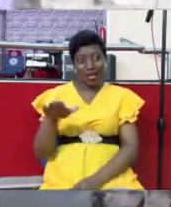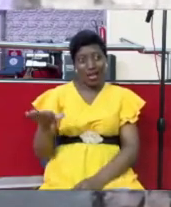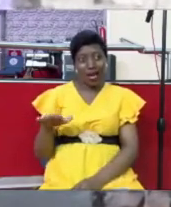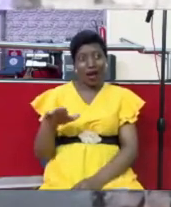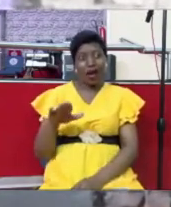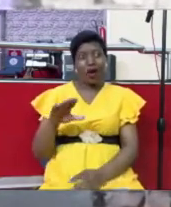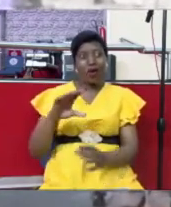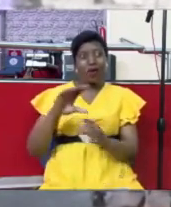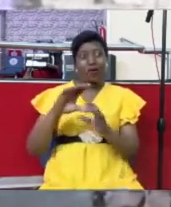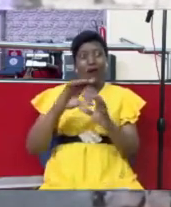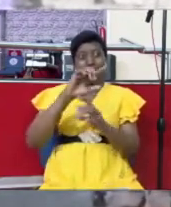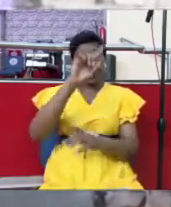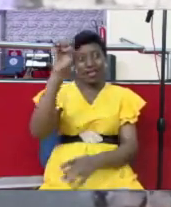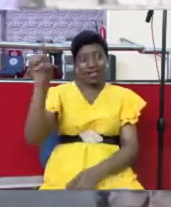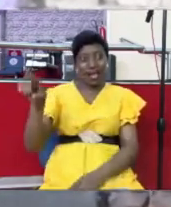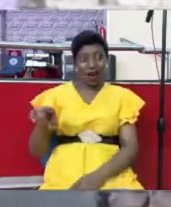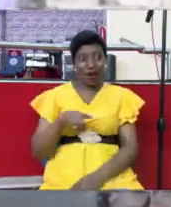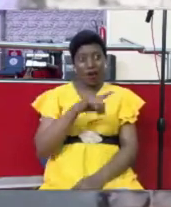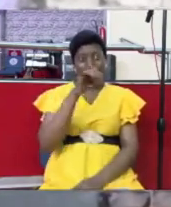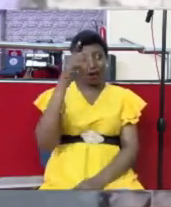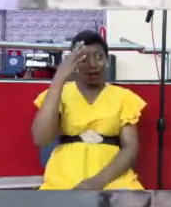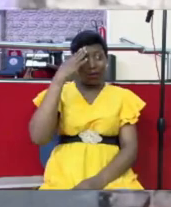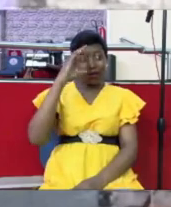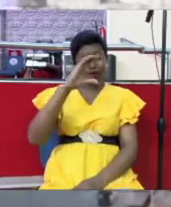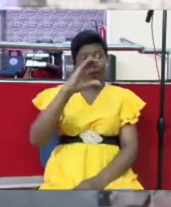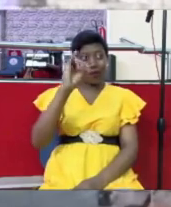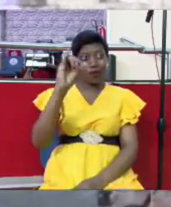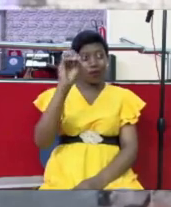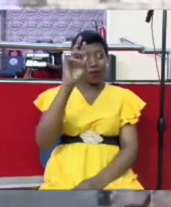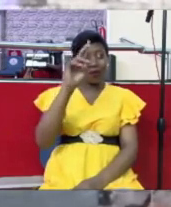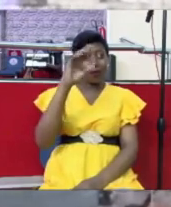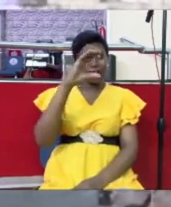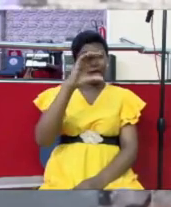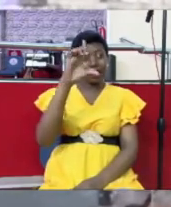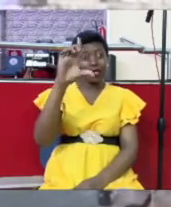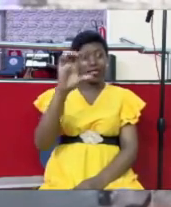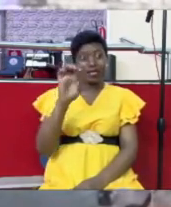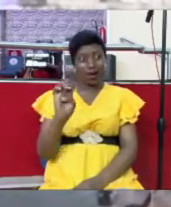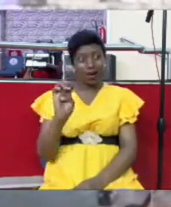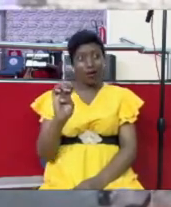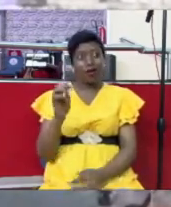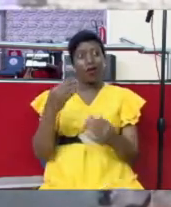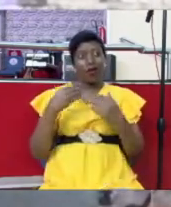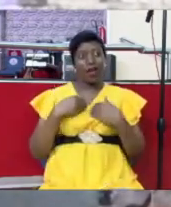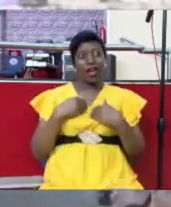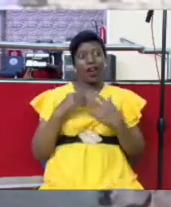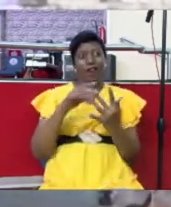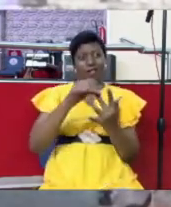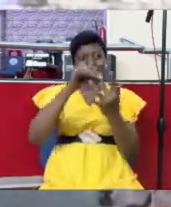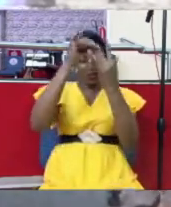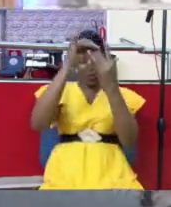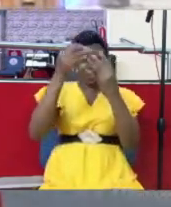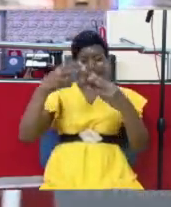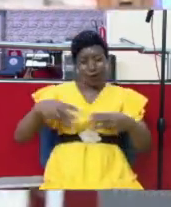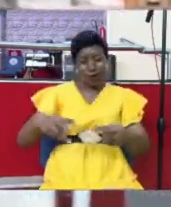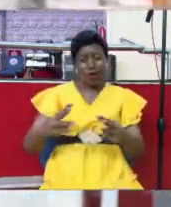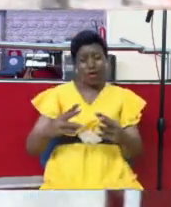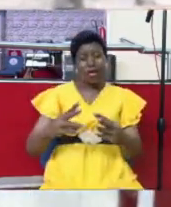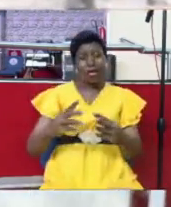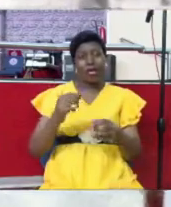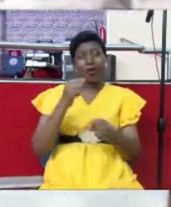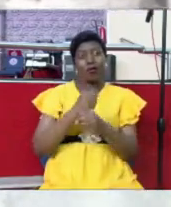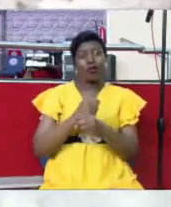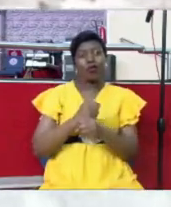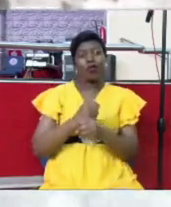mviringo, it has a formula. Inakuanga na ile formula ama njia ya kuweza kuipata.